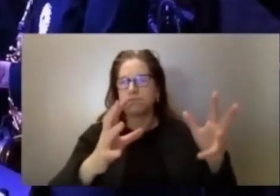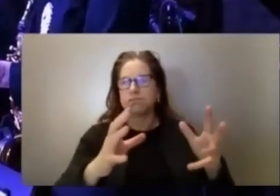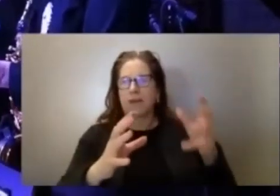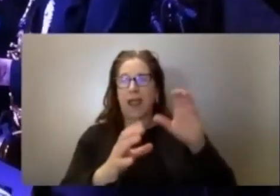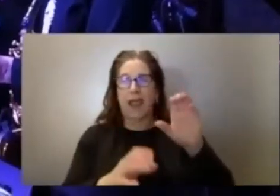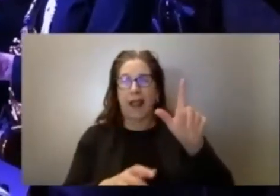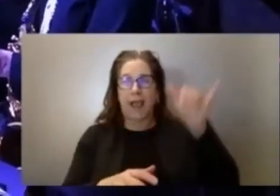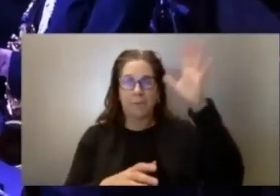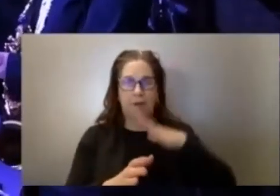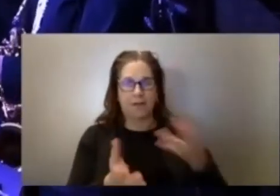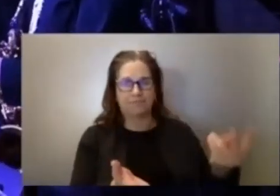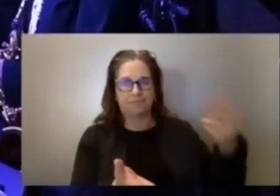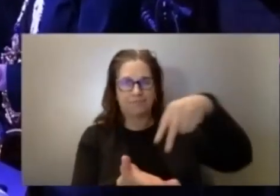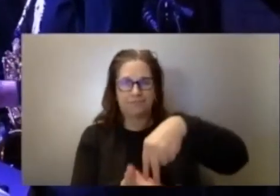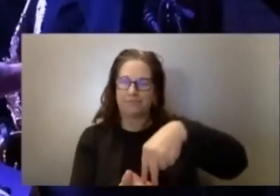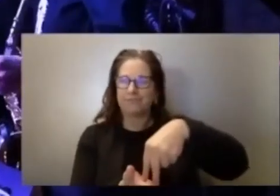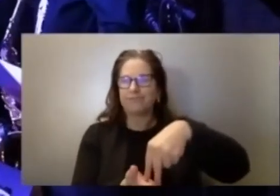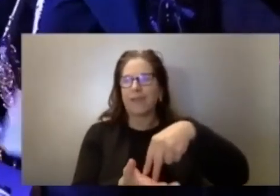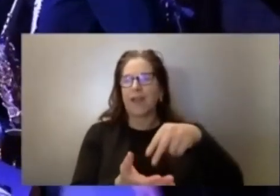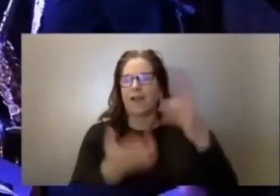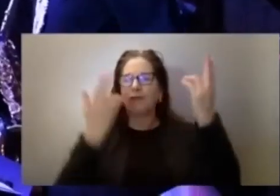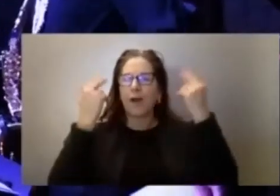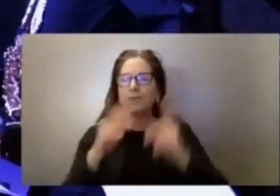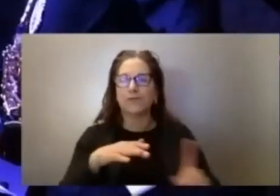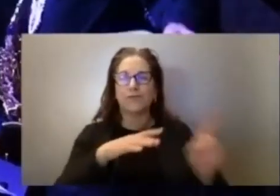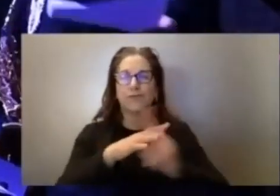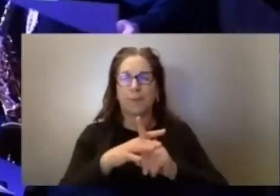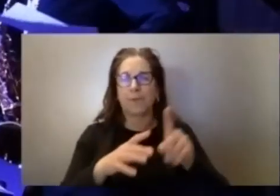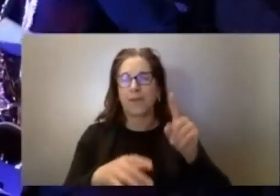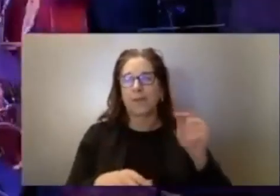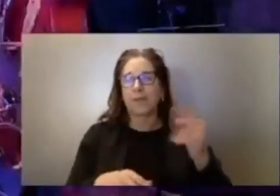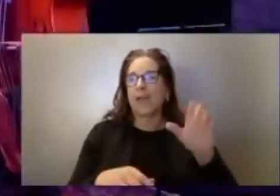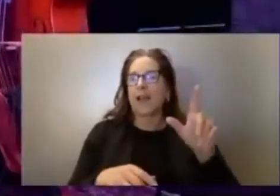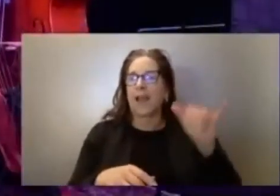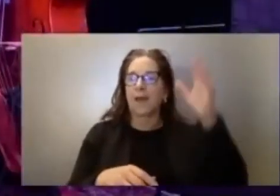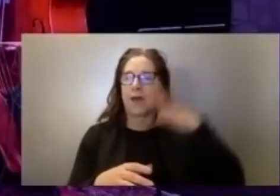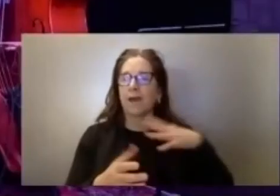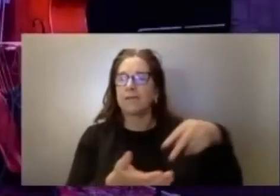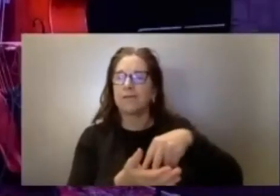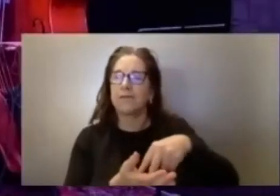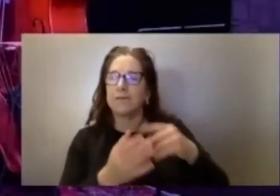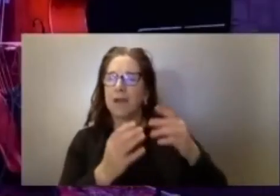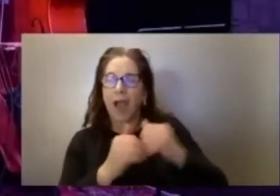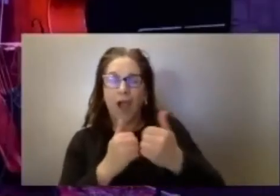what would happen, the clay man stood up.